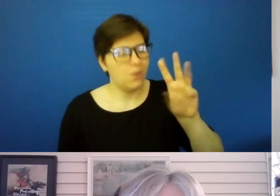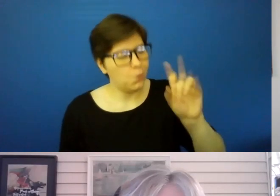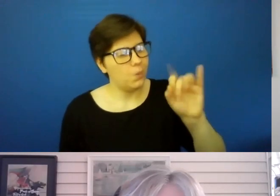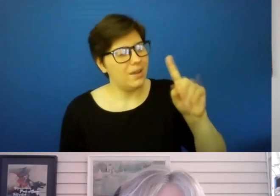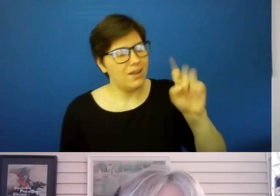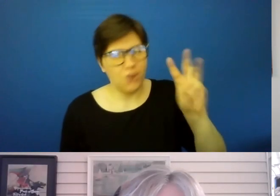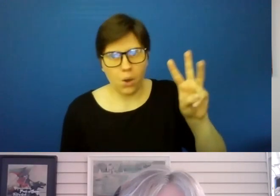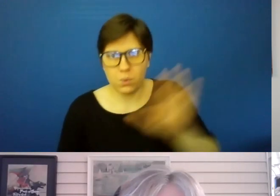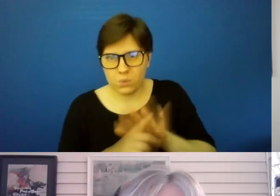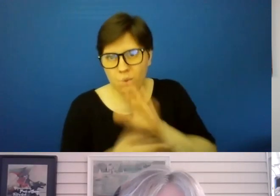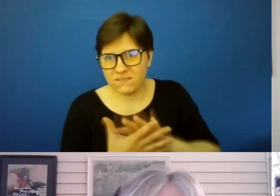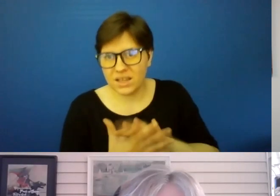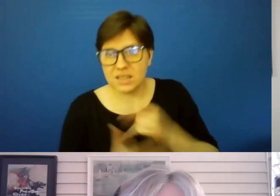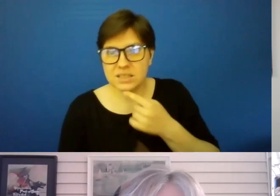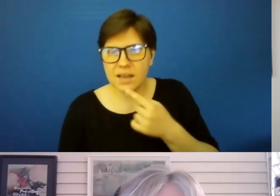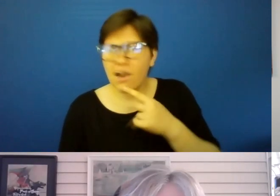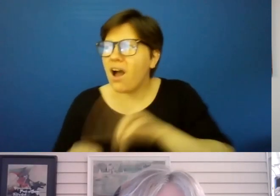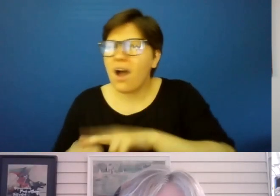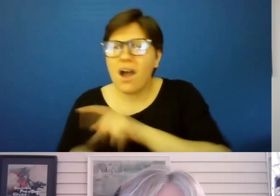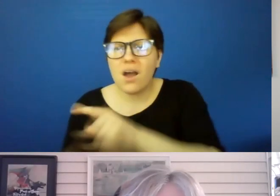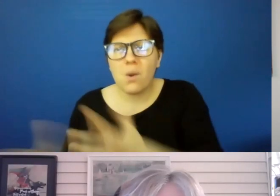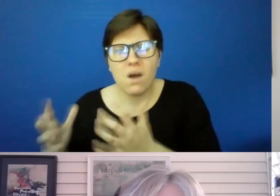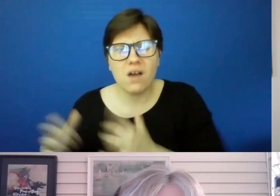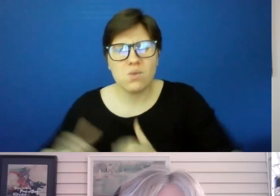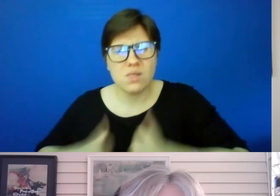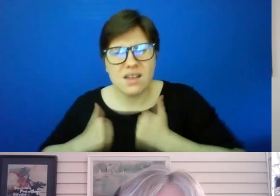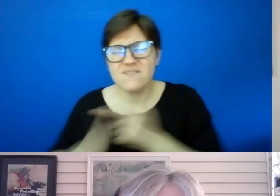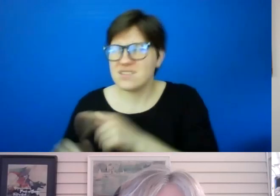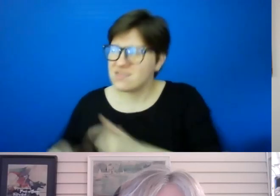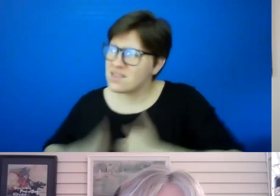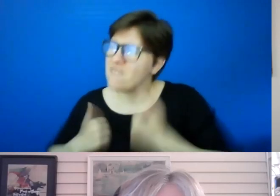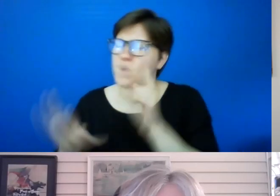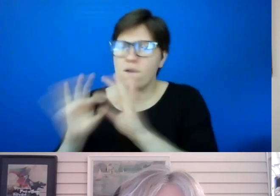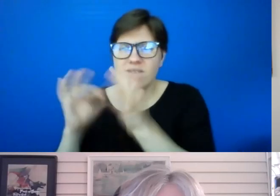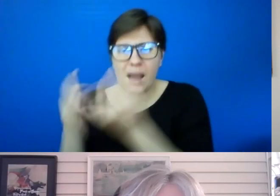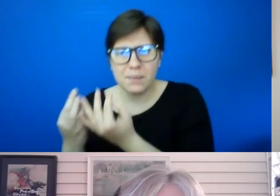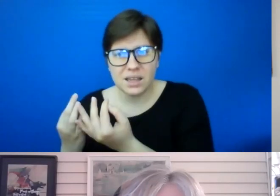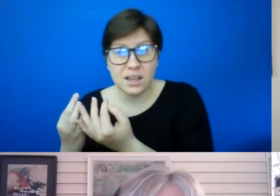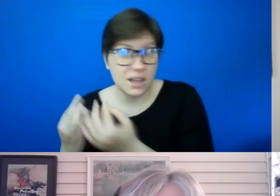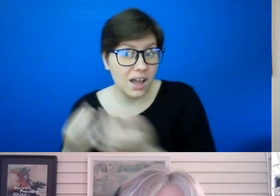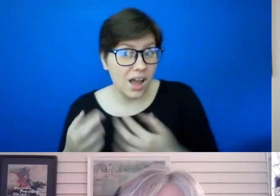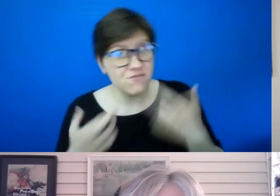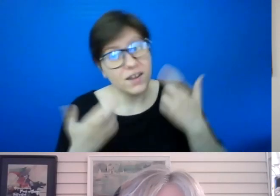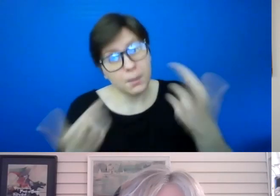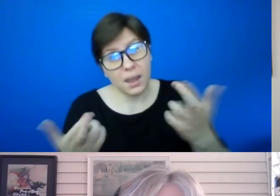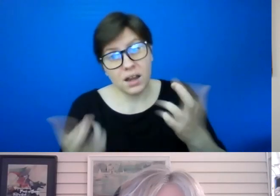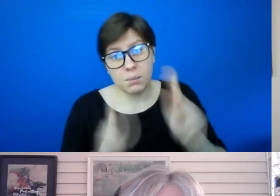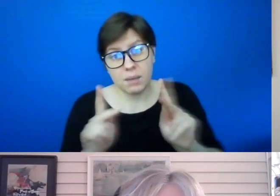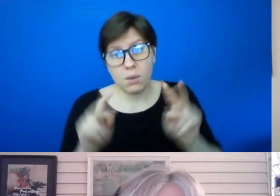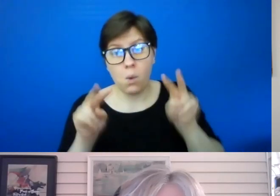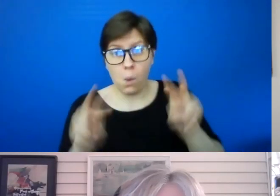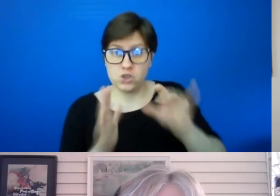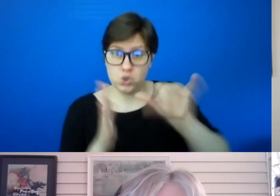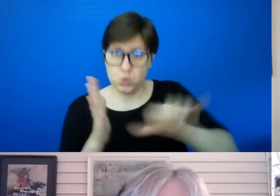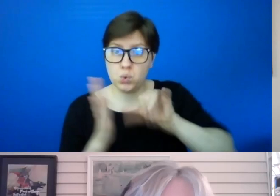said he wanted to live. He lived for his family. And I recommend that people watch the YouTube